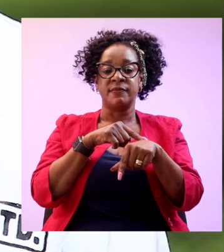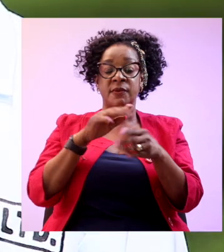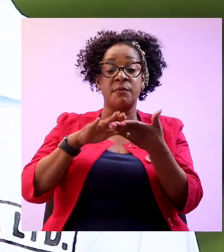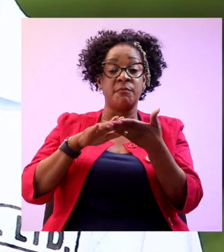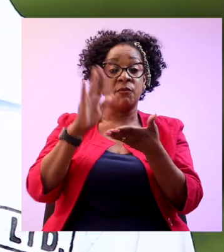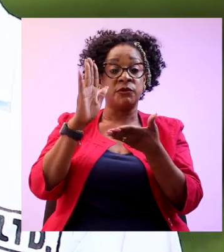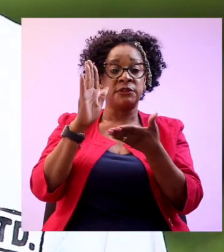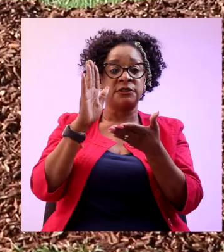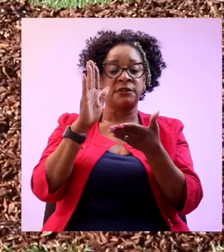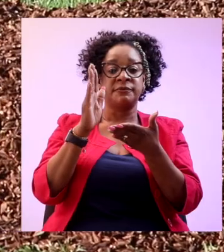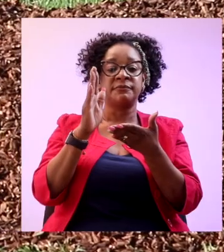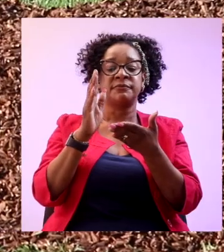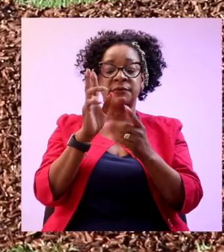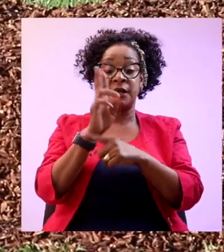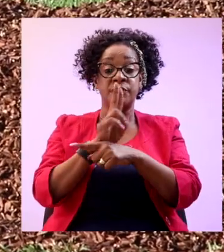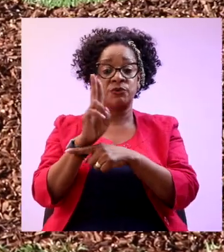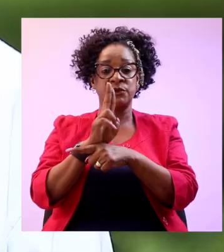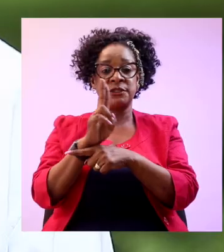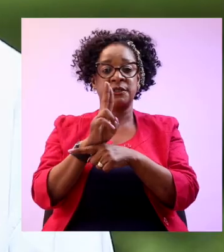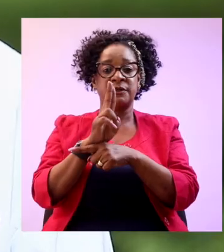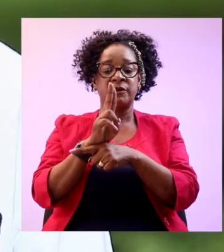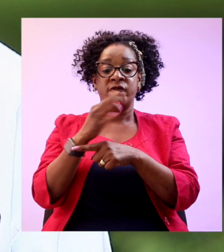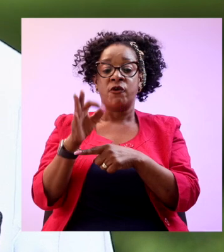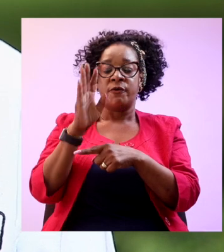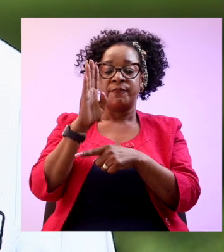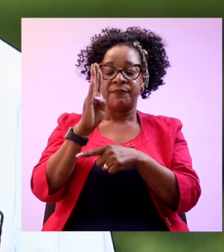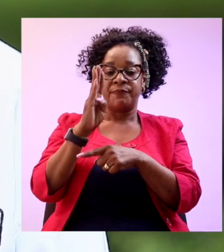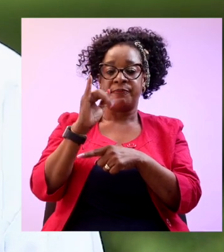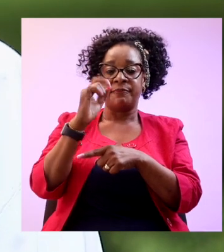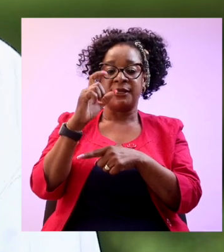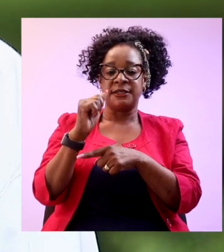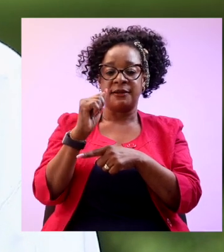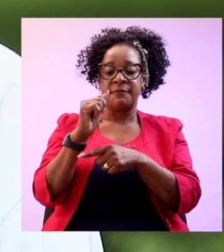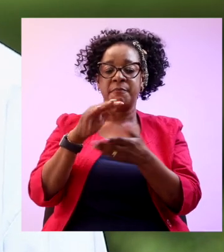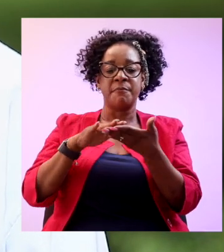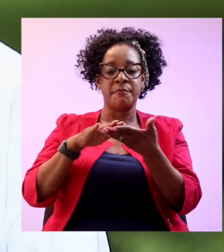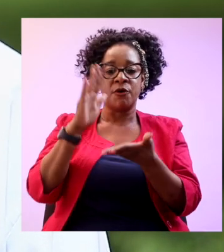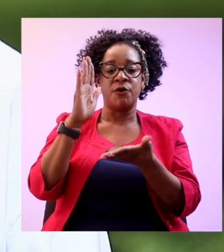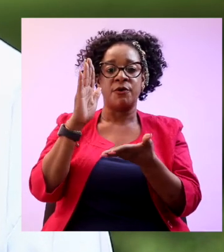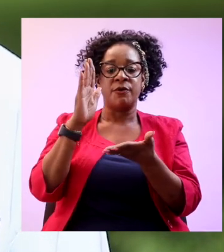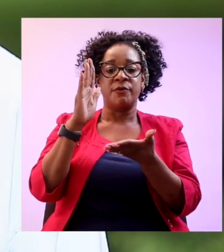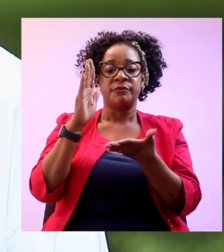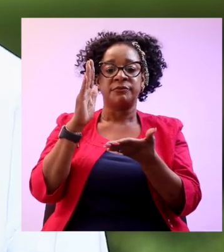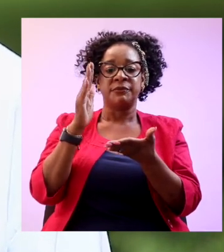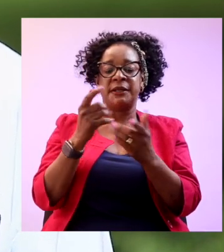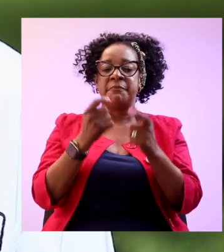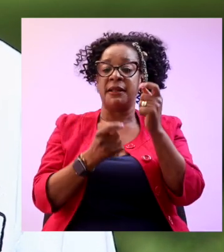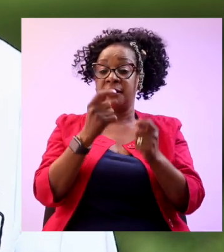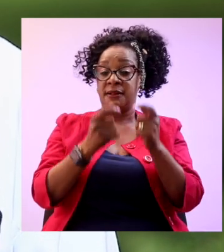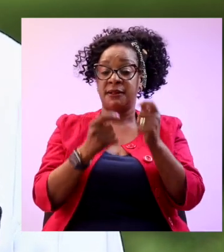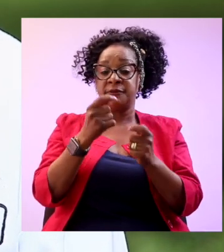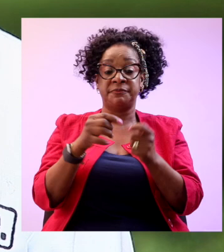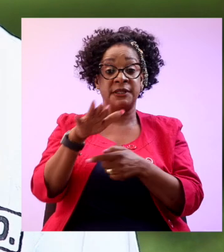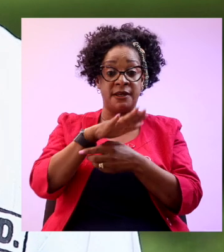Most of the applications that are being used in these Bixa products is majorly in the dairy